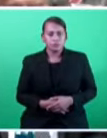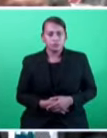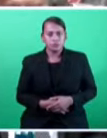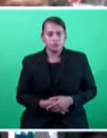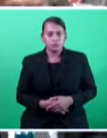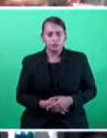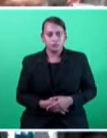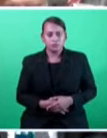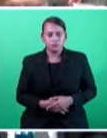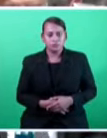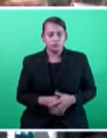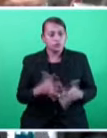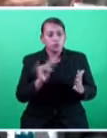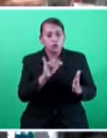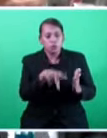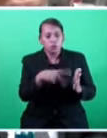Order 84, Rule 5 says,